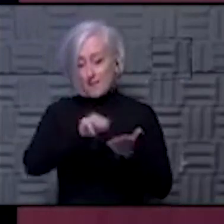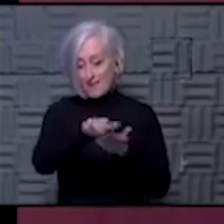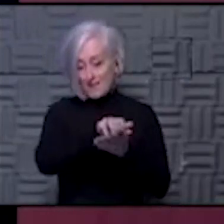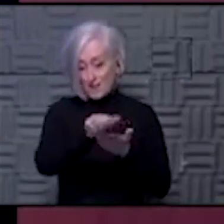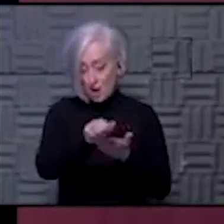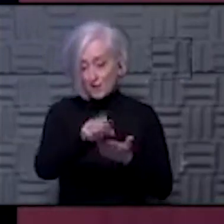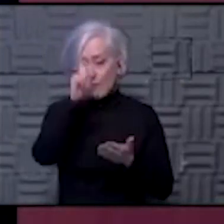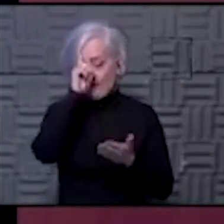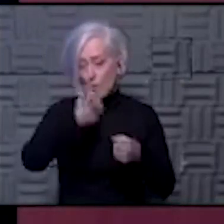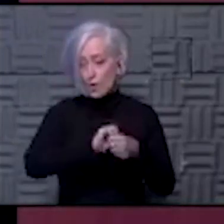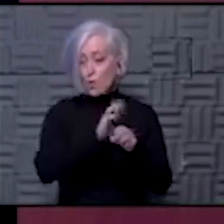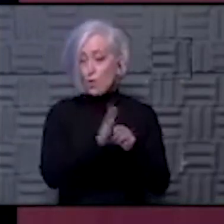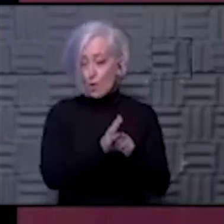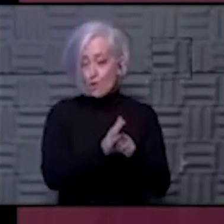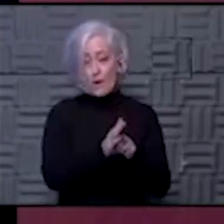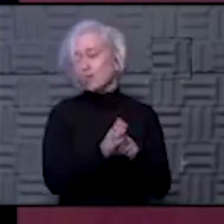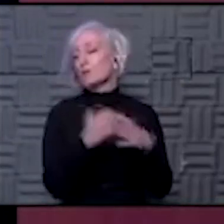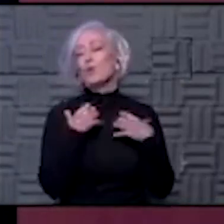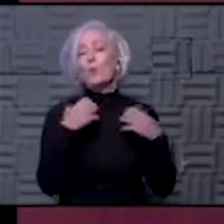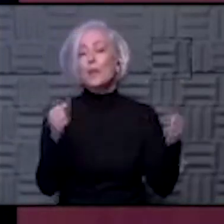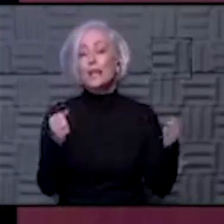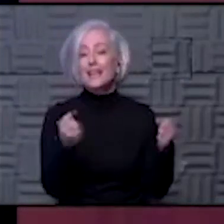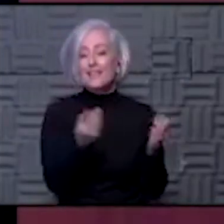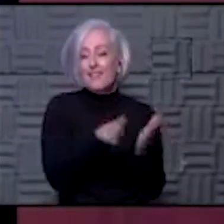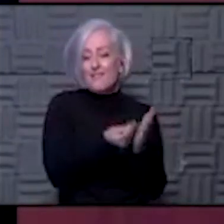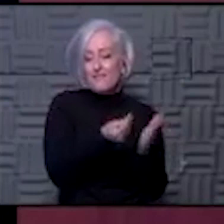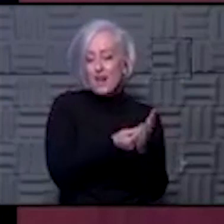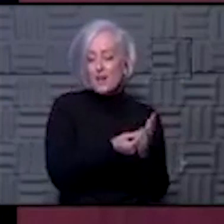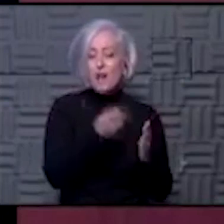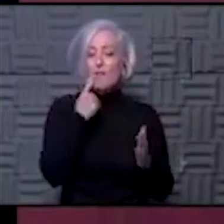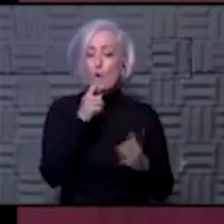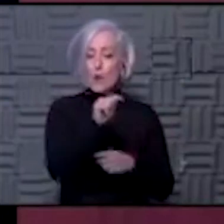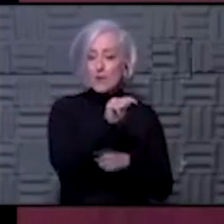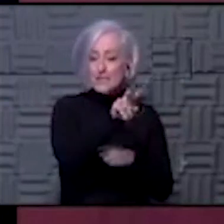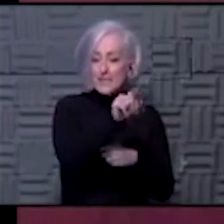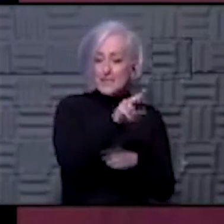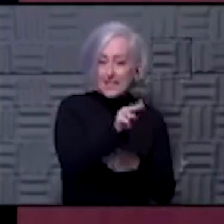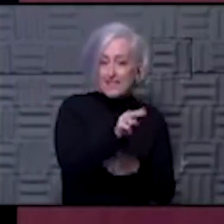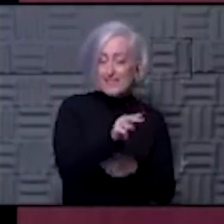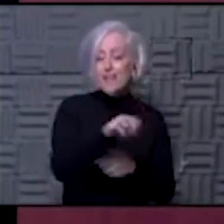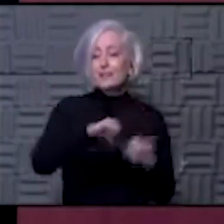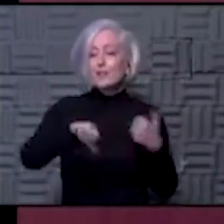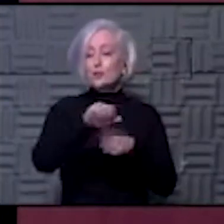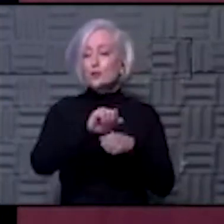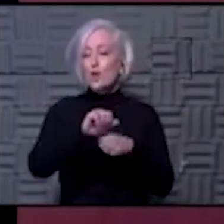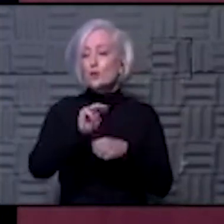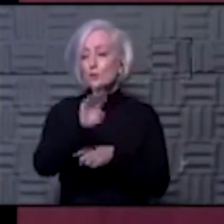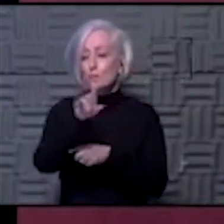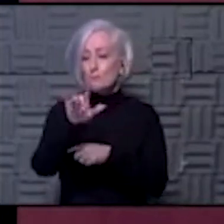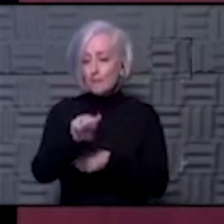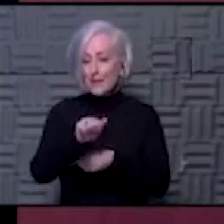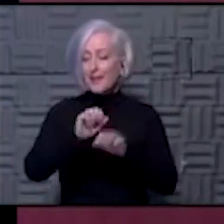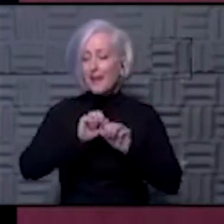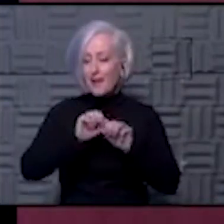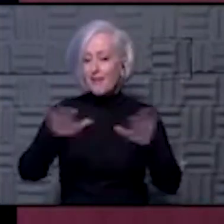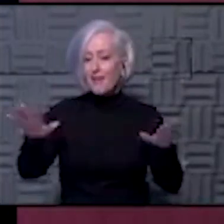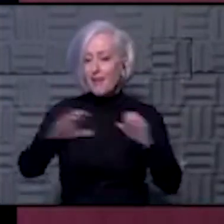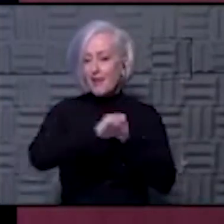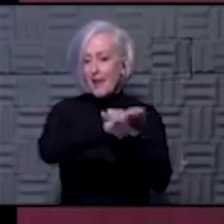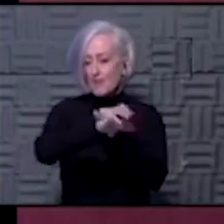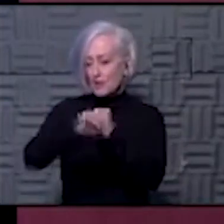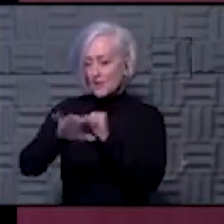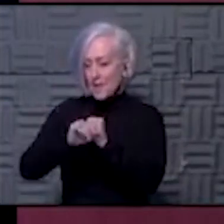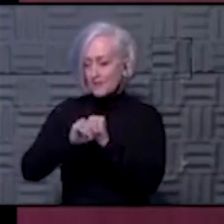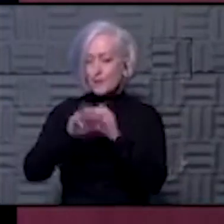funds for a big television, radio, print, and social media campaign that they're going to come out to educate on mask